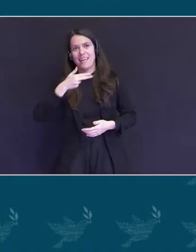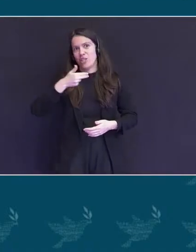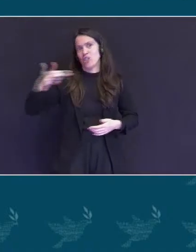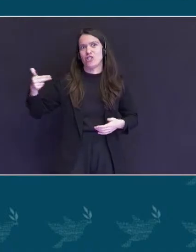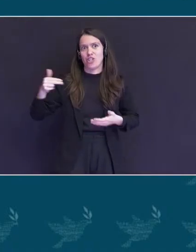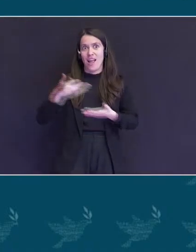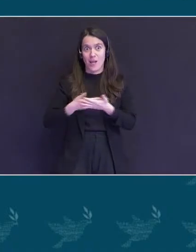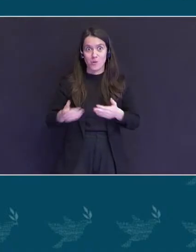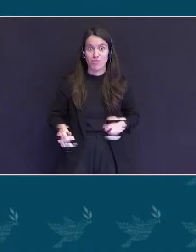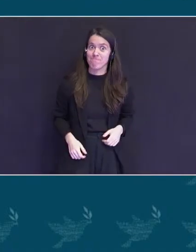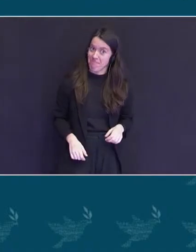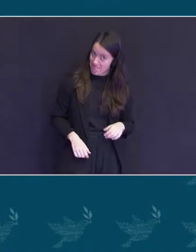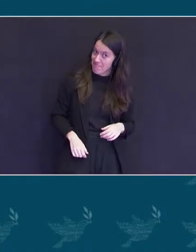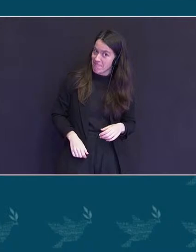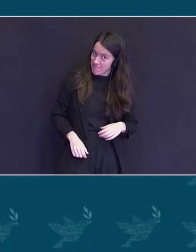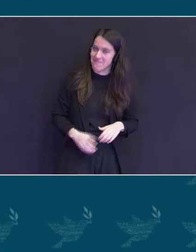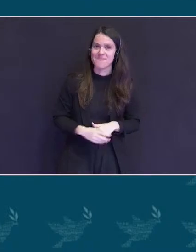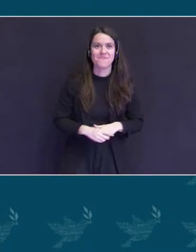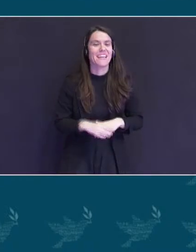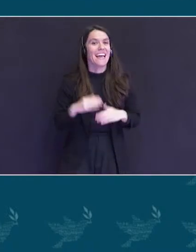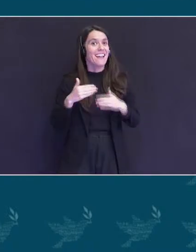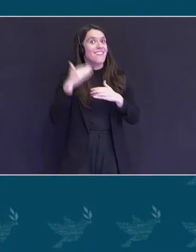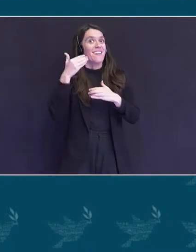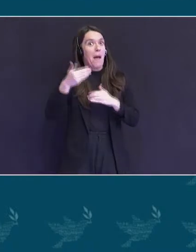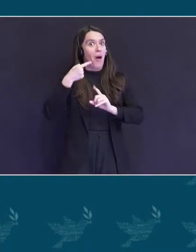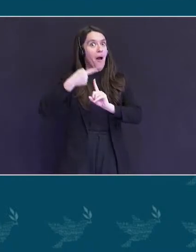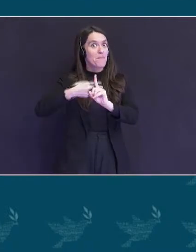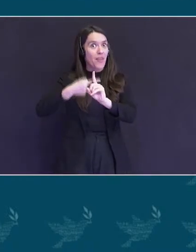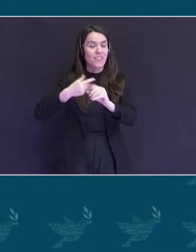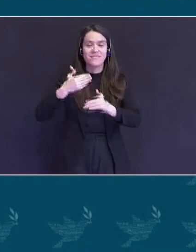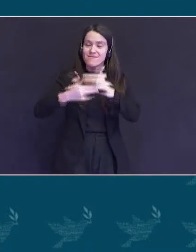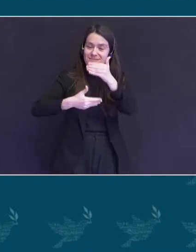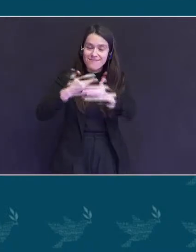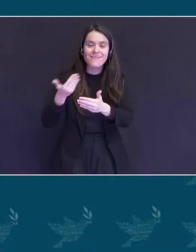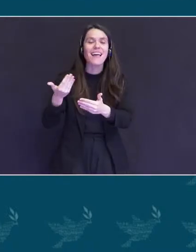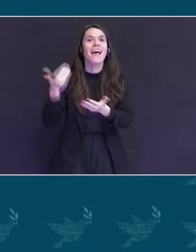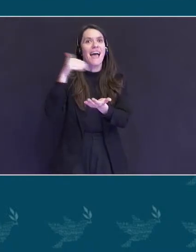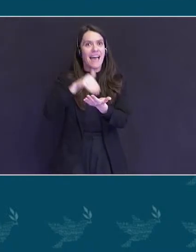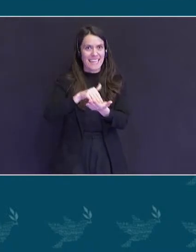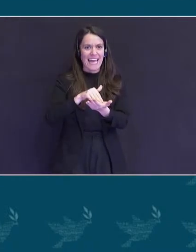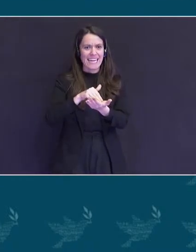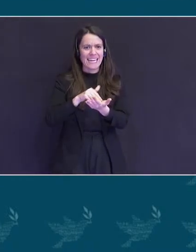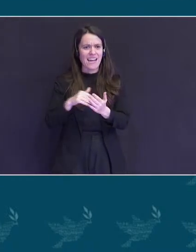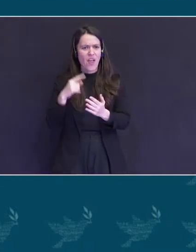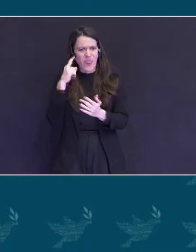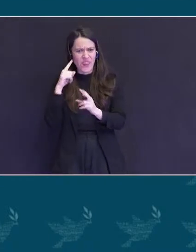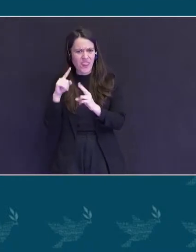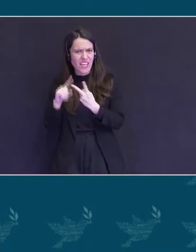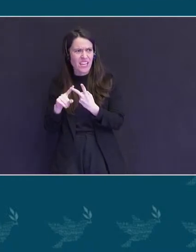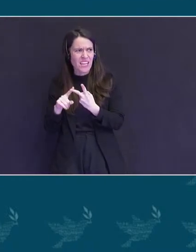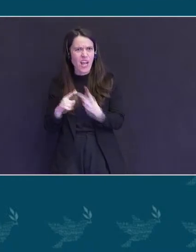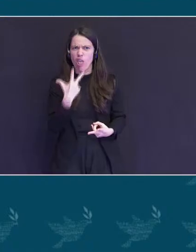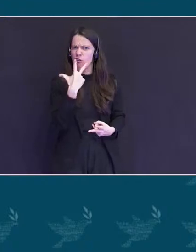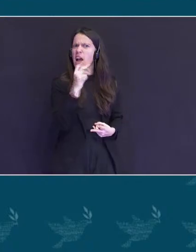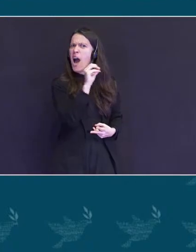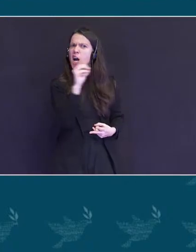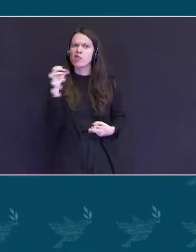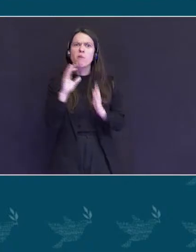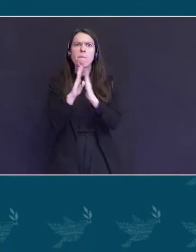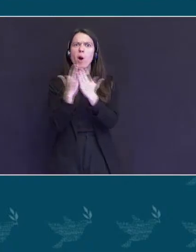the next time around, a couple of months later, I think almost 300 books were